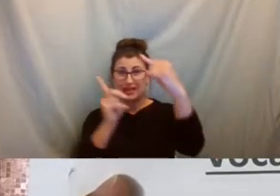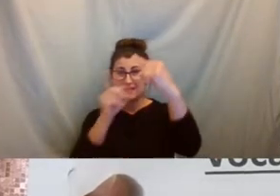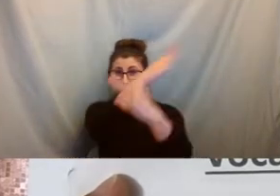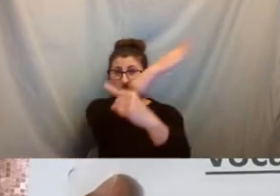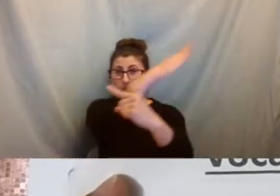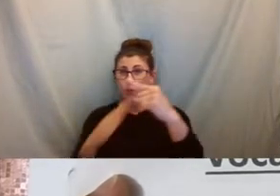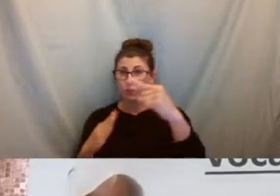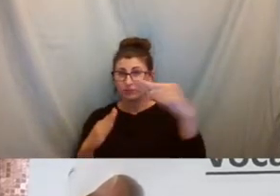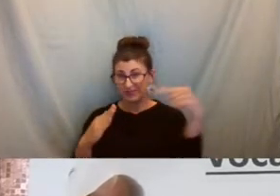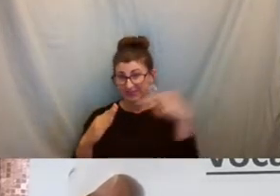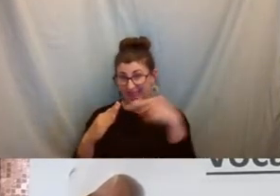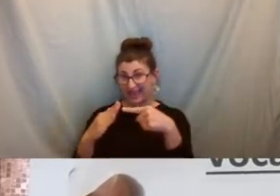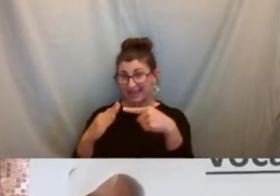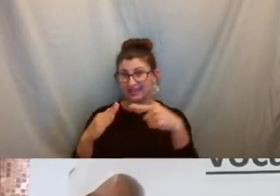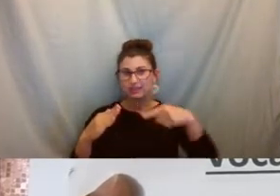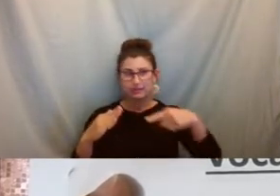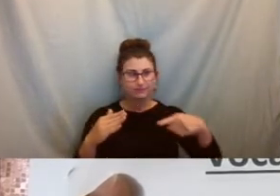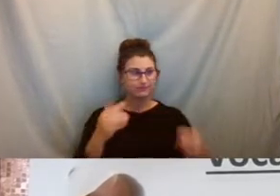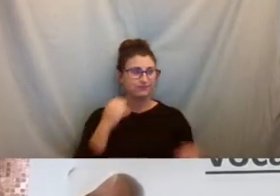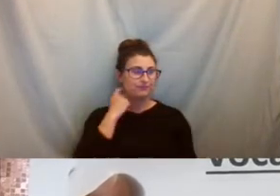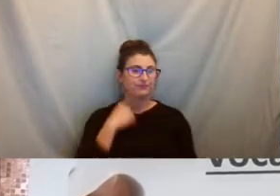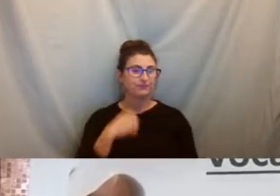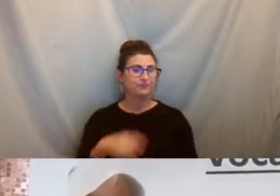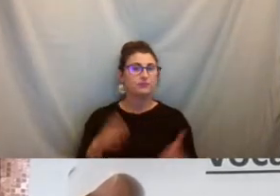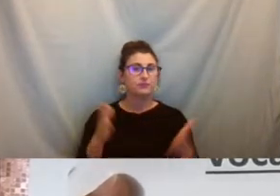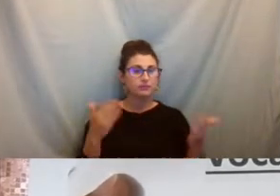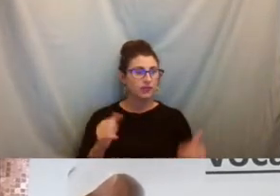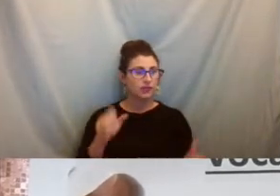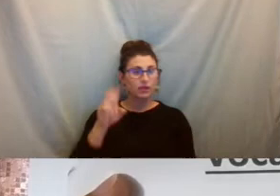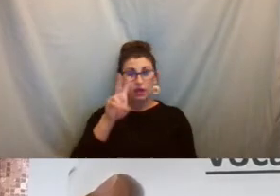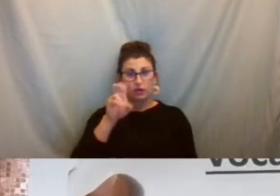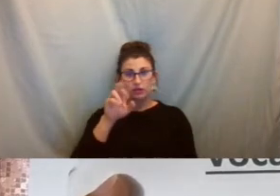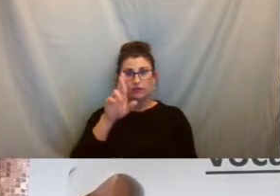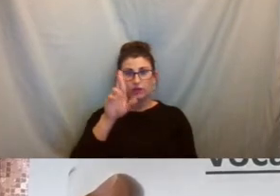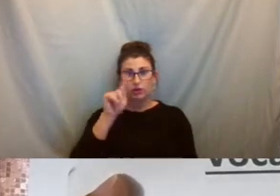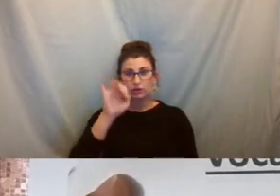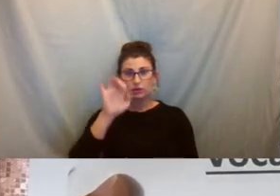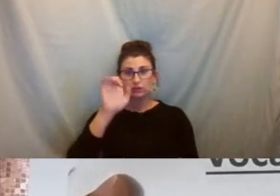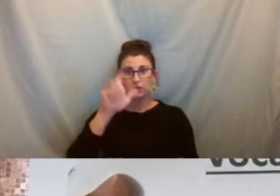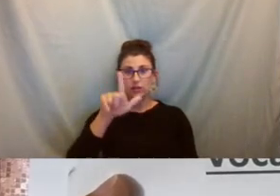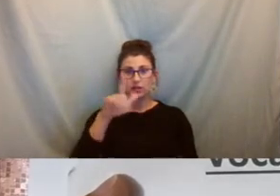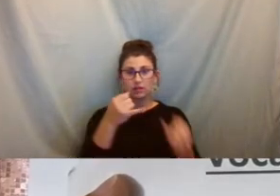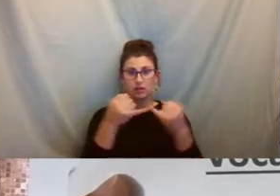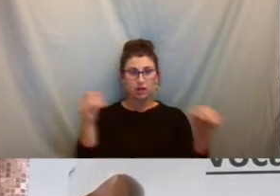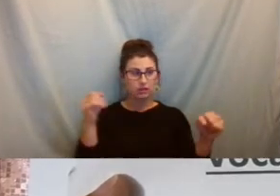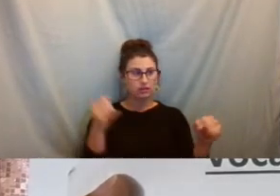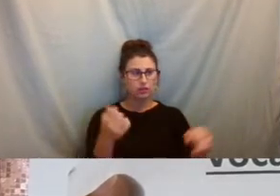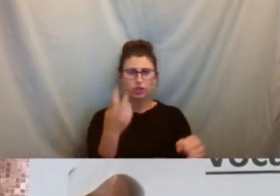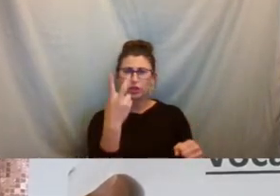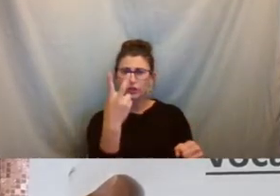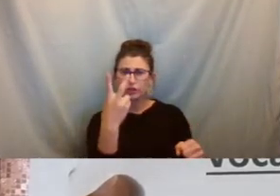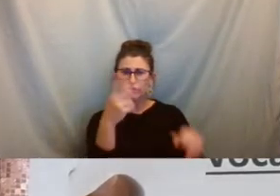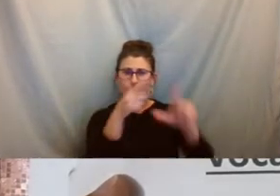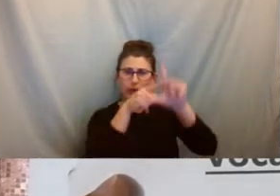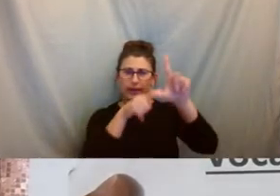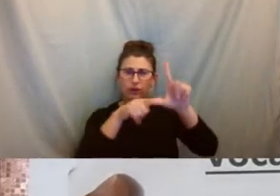here. Okay. Vertical lines are two angles that are across from one